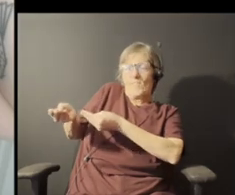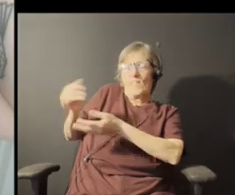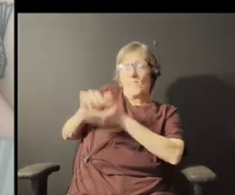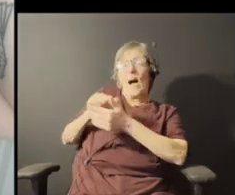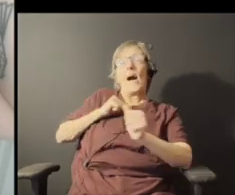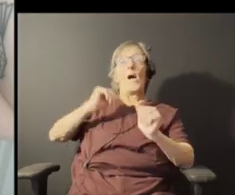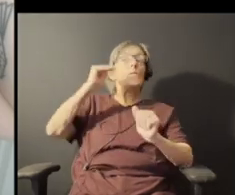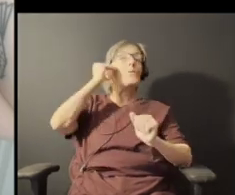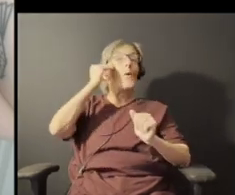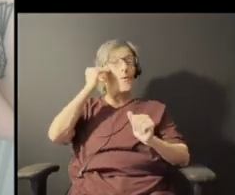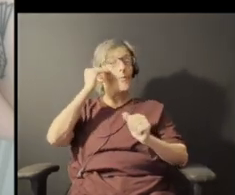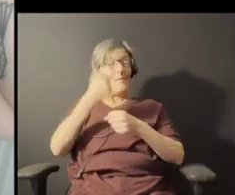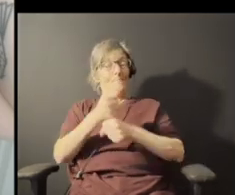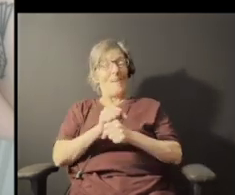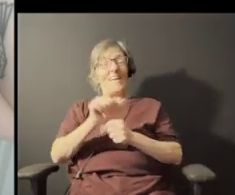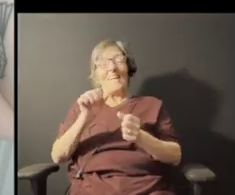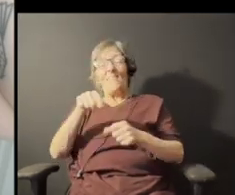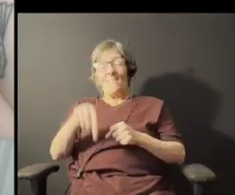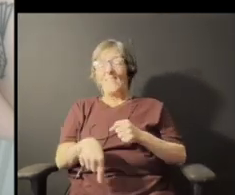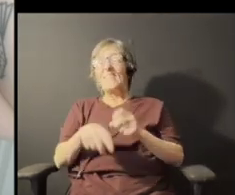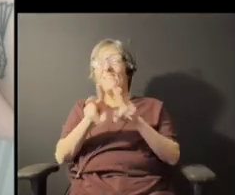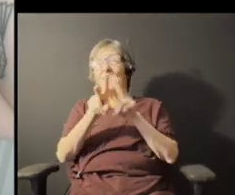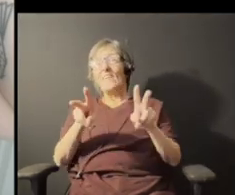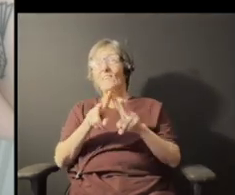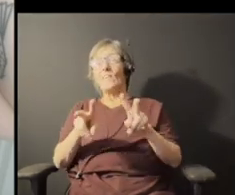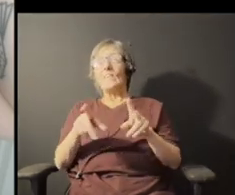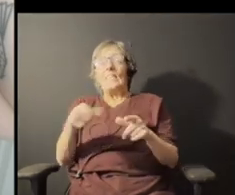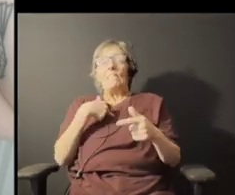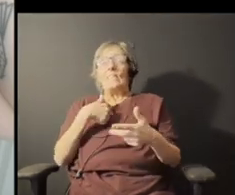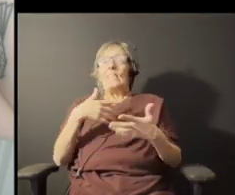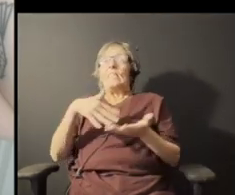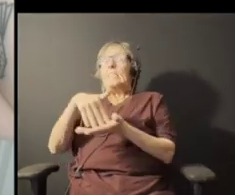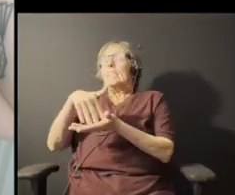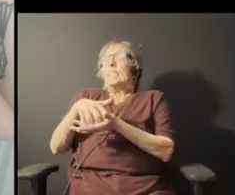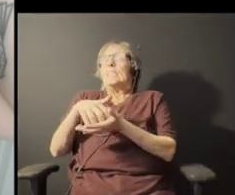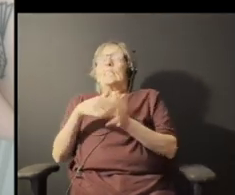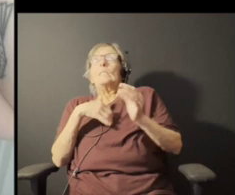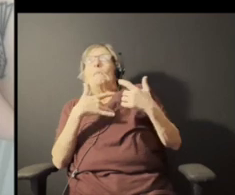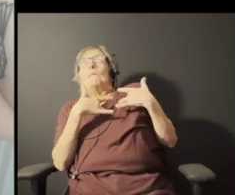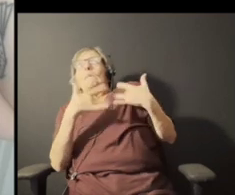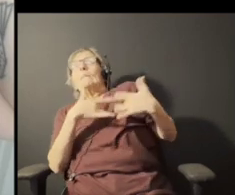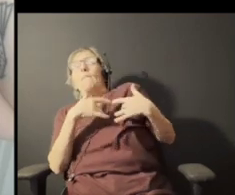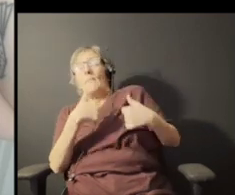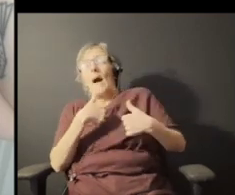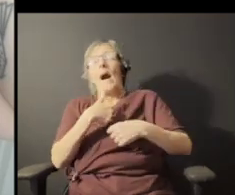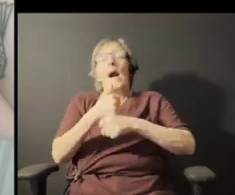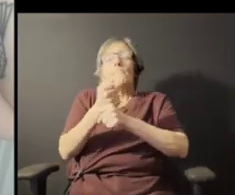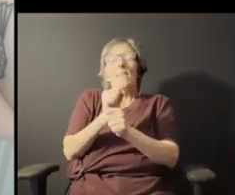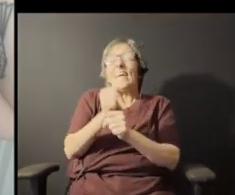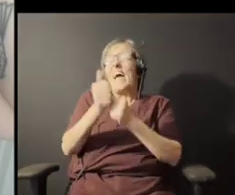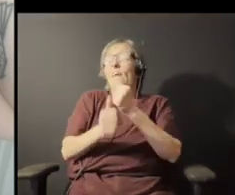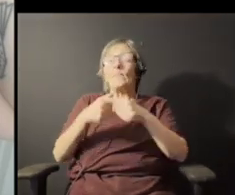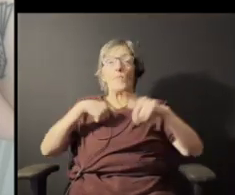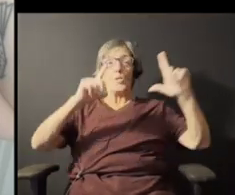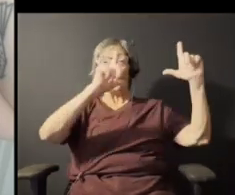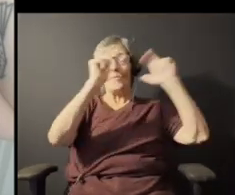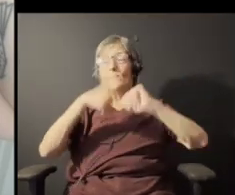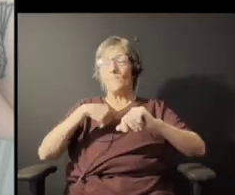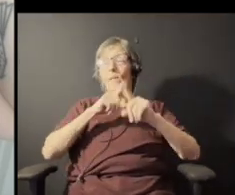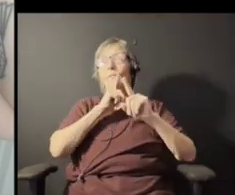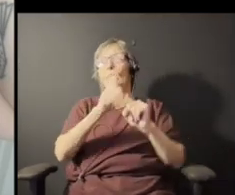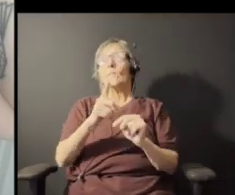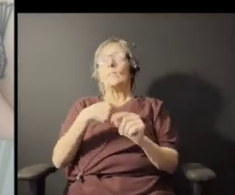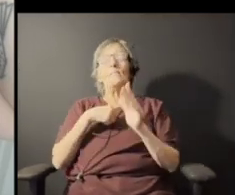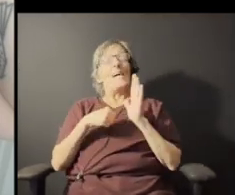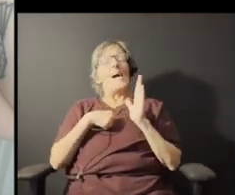And so I know that I'm making this very vulnerable space. And so I make, every time I do a shoot, I am